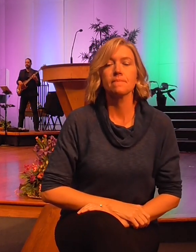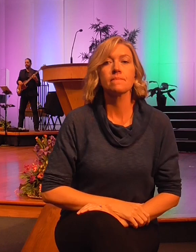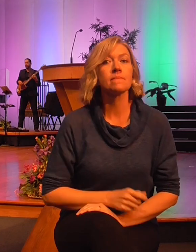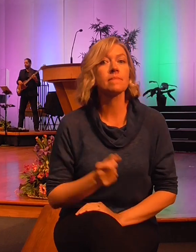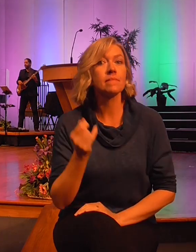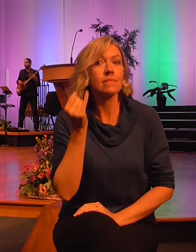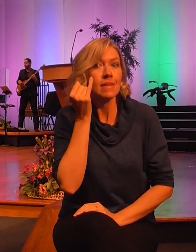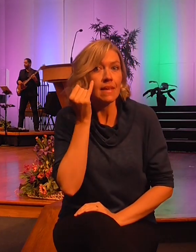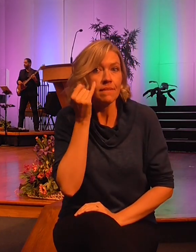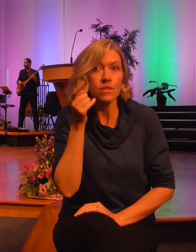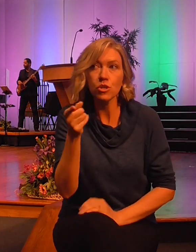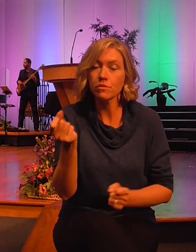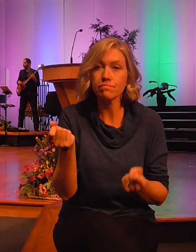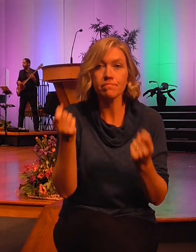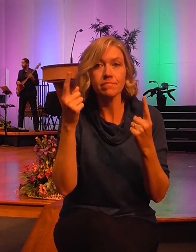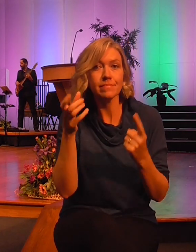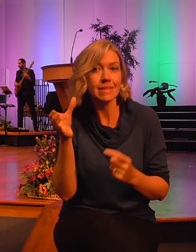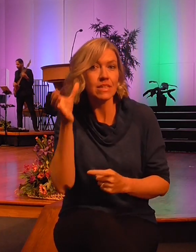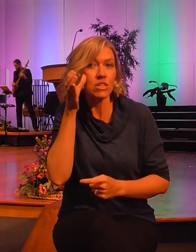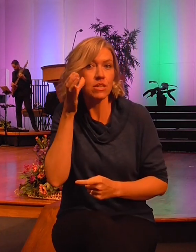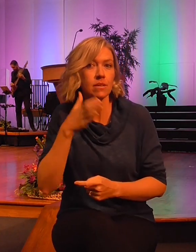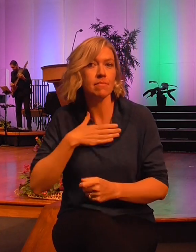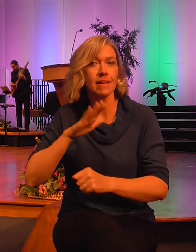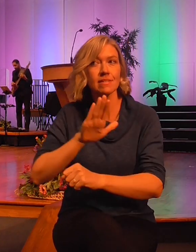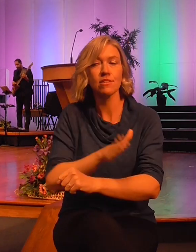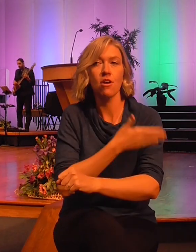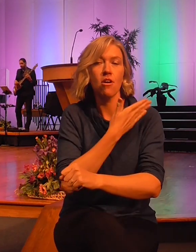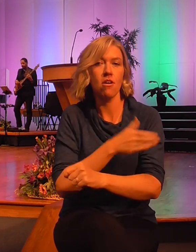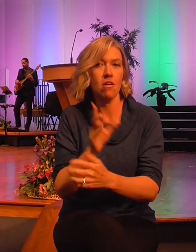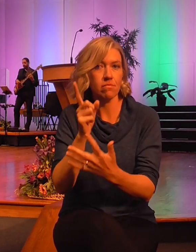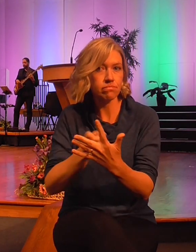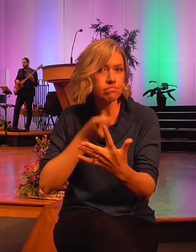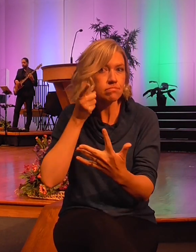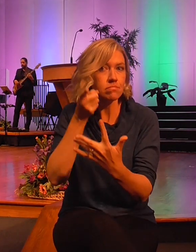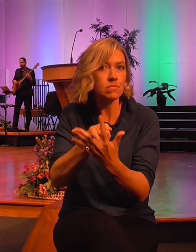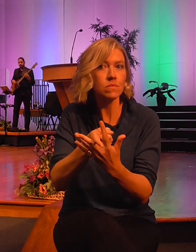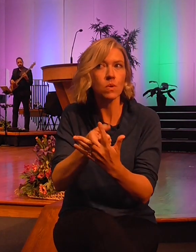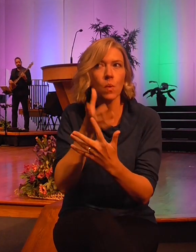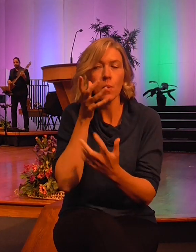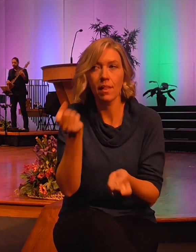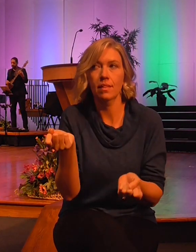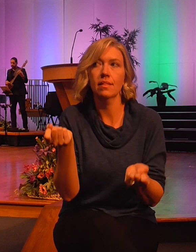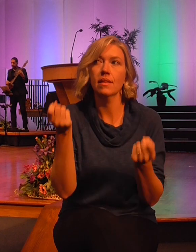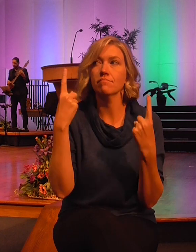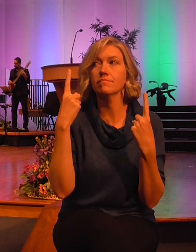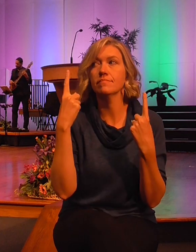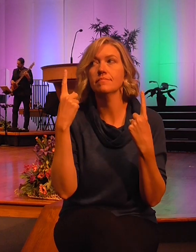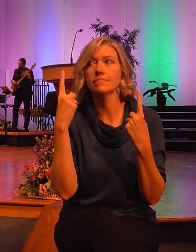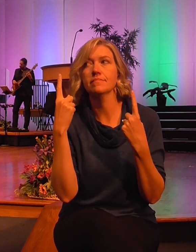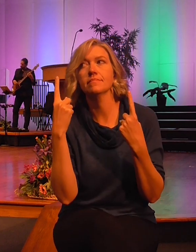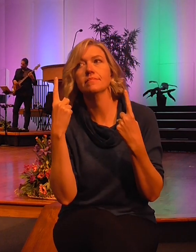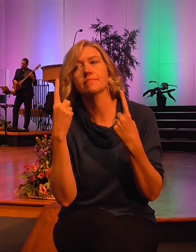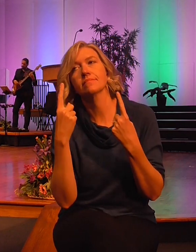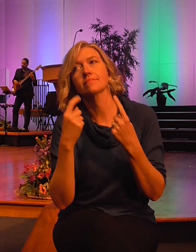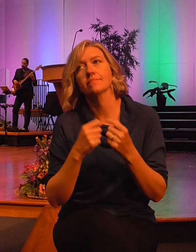now. If you hear the song I sing, you will understand.